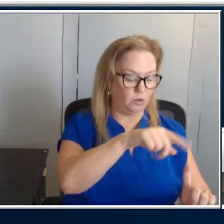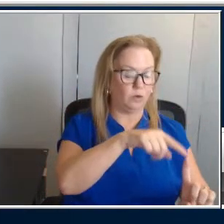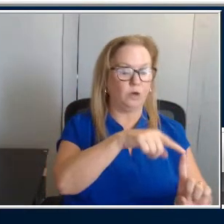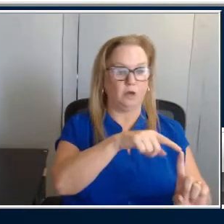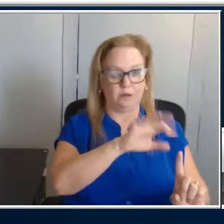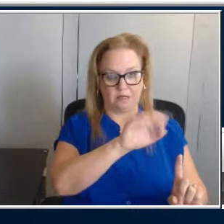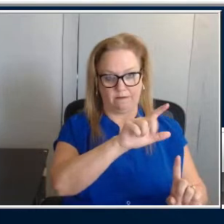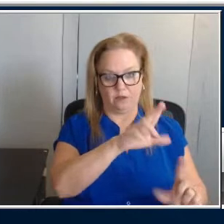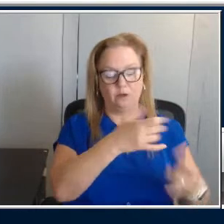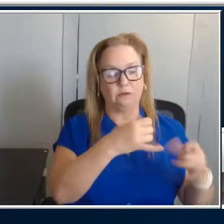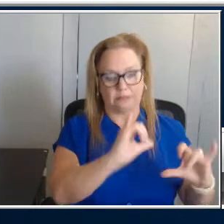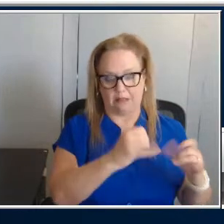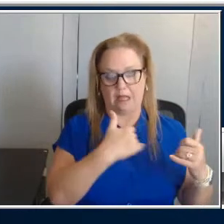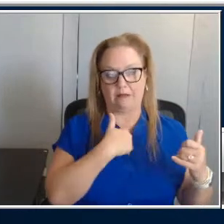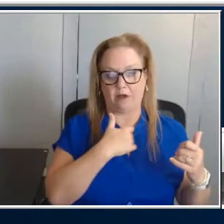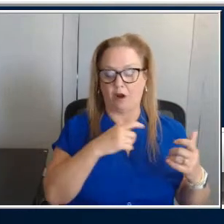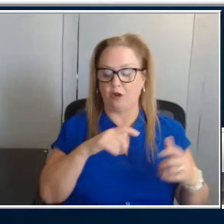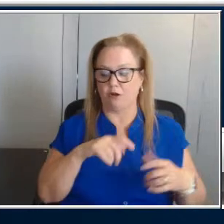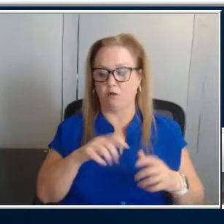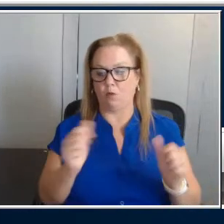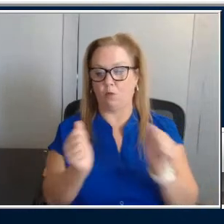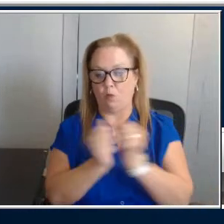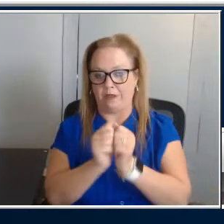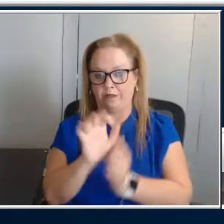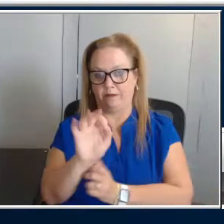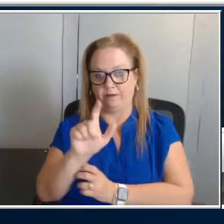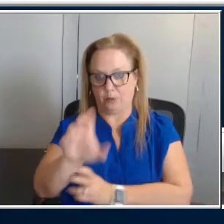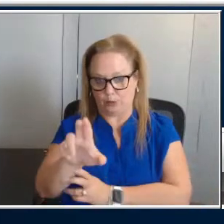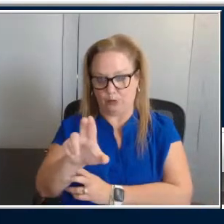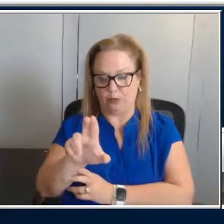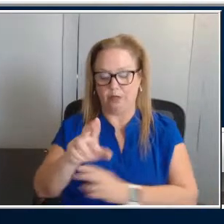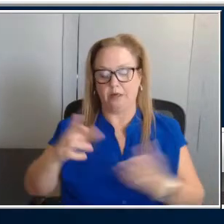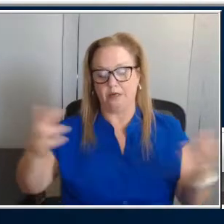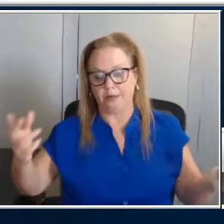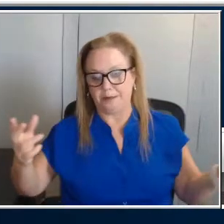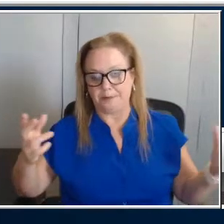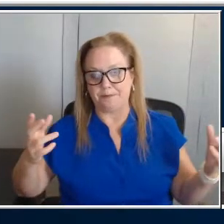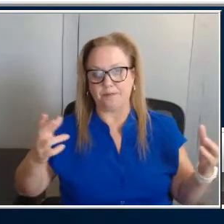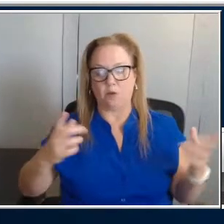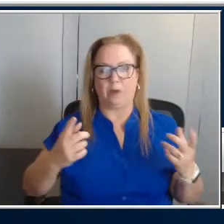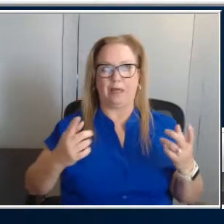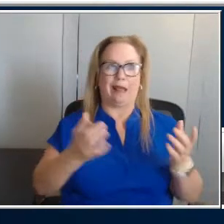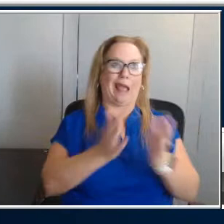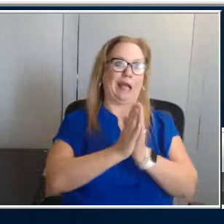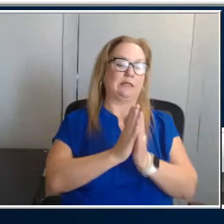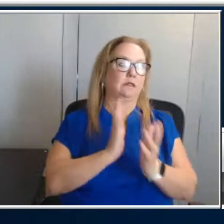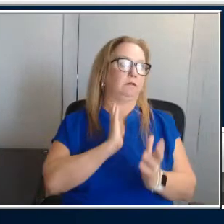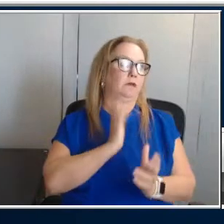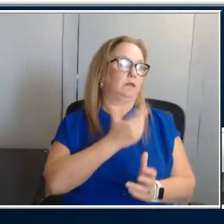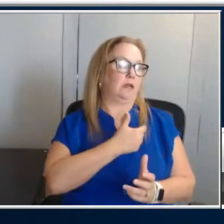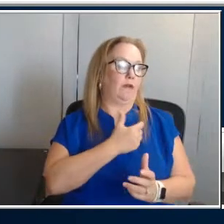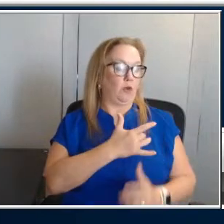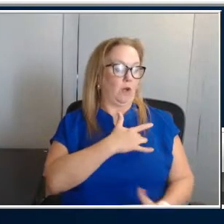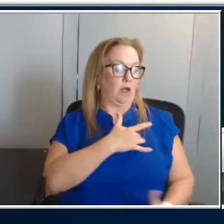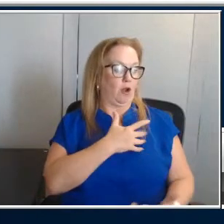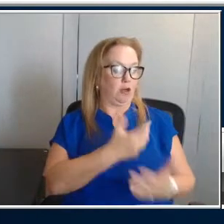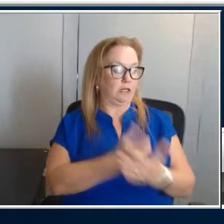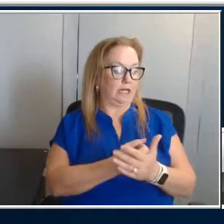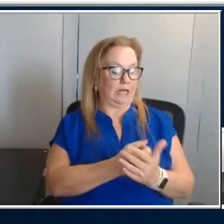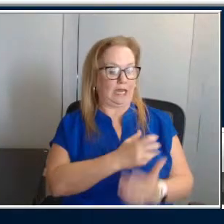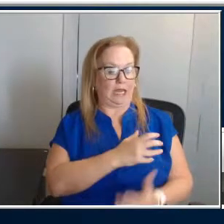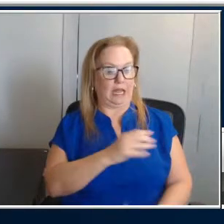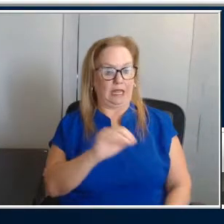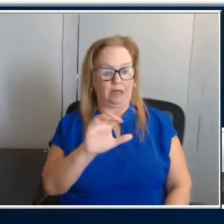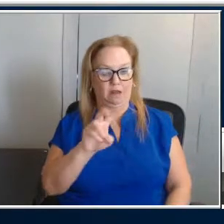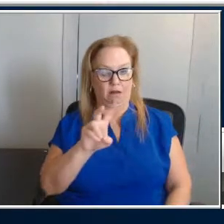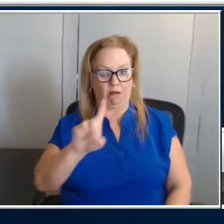every year. Are you dying with influenza? And then we'd ask ourselves, if you had a heart attack and you had COVID,